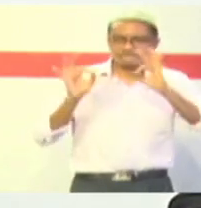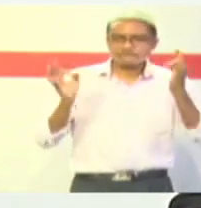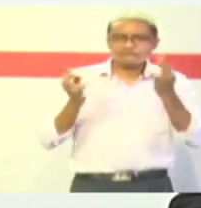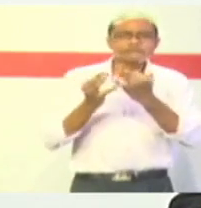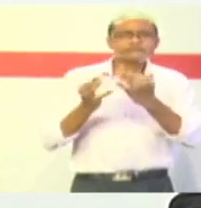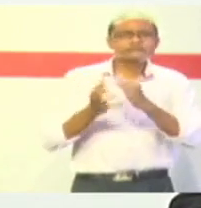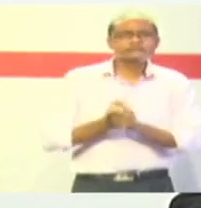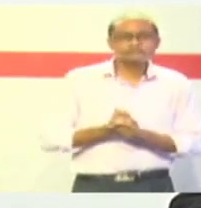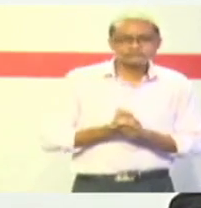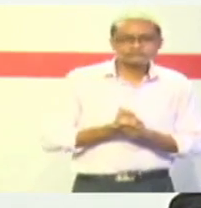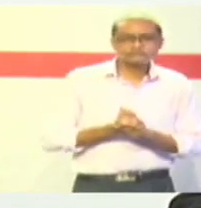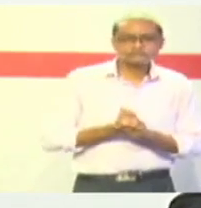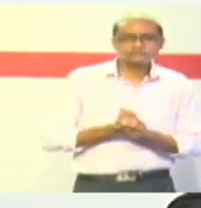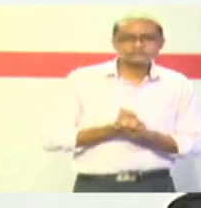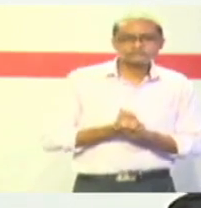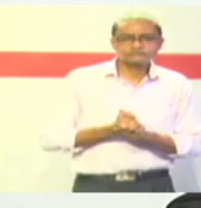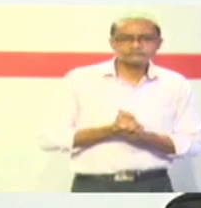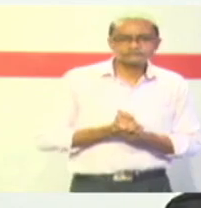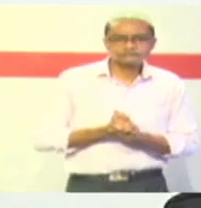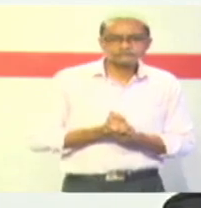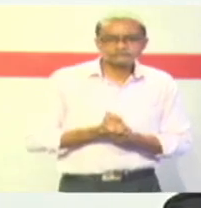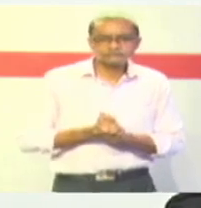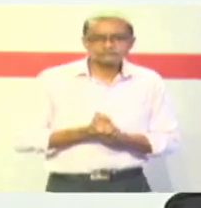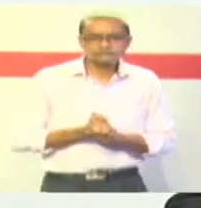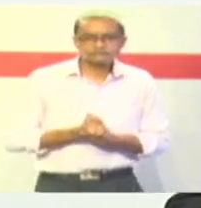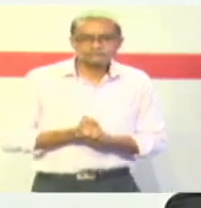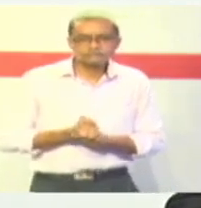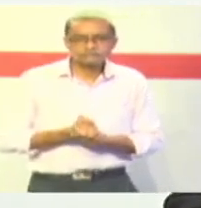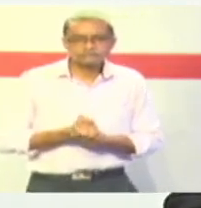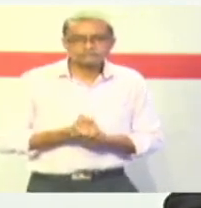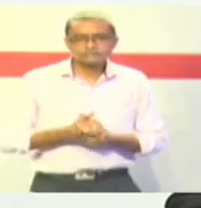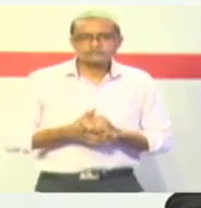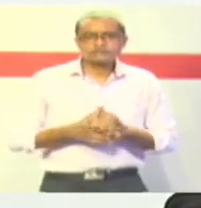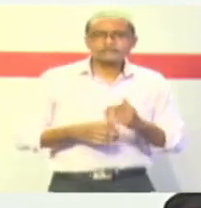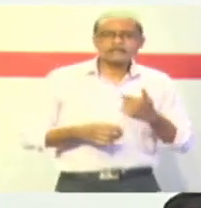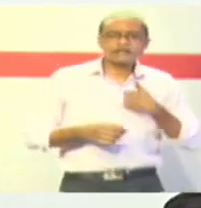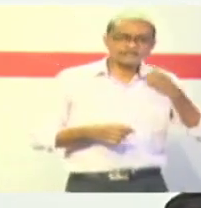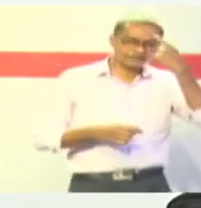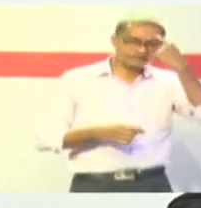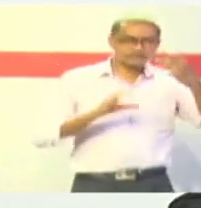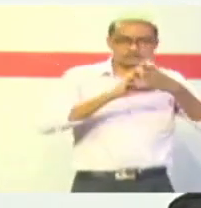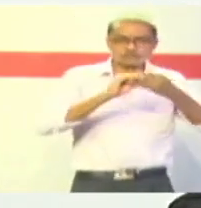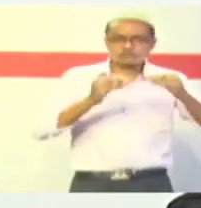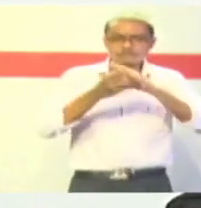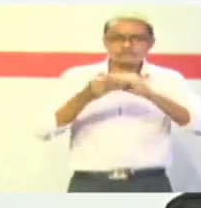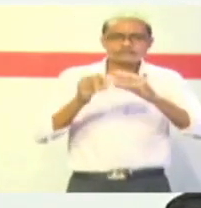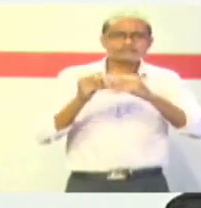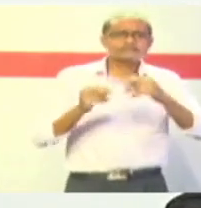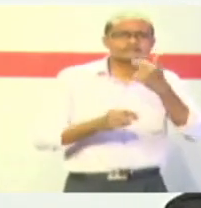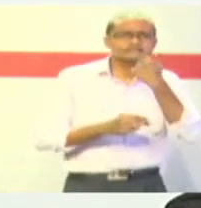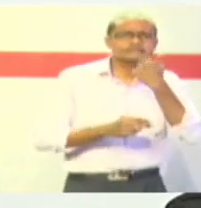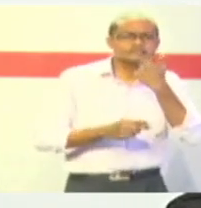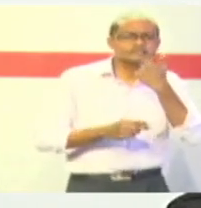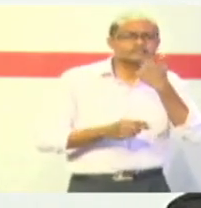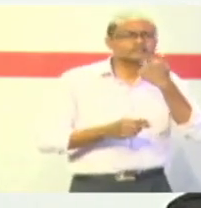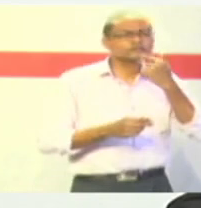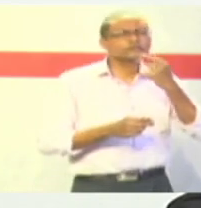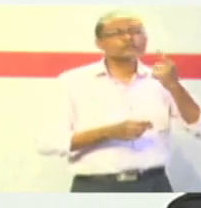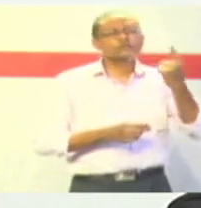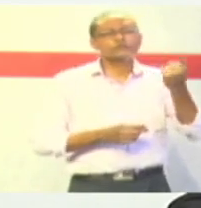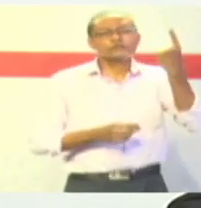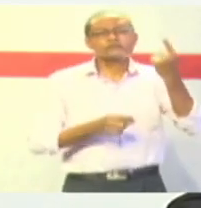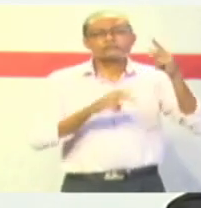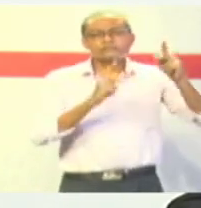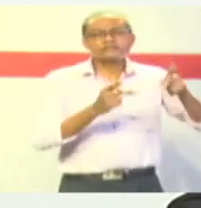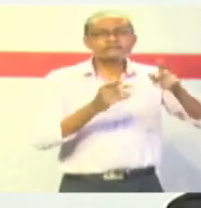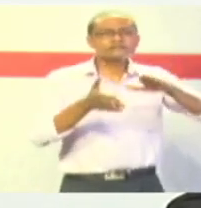I think you stated a little wrongly there that they would have died from COVID. I think the story that was carried said that one of the